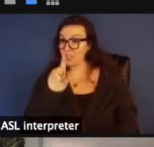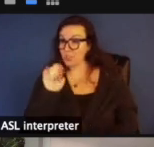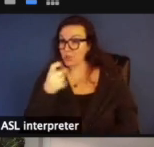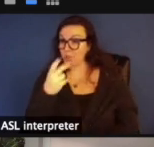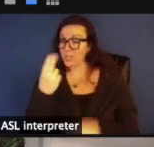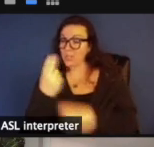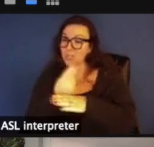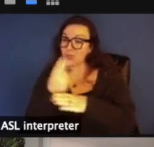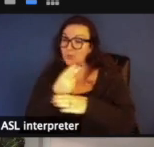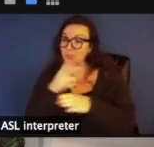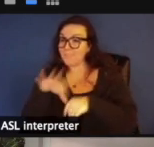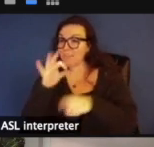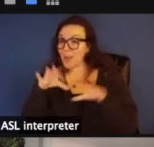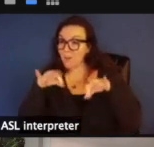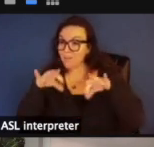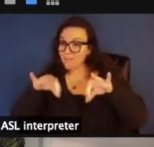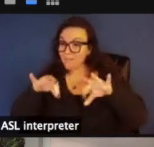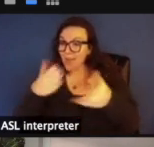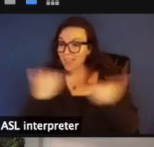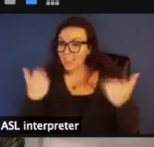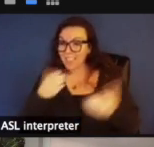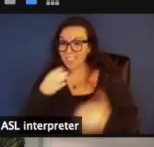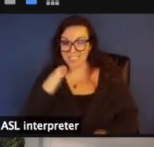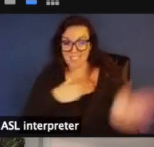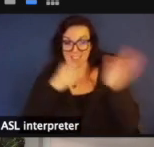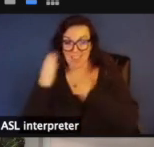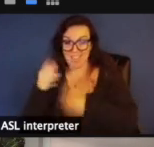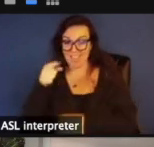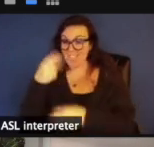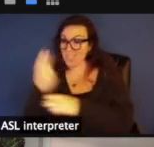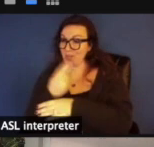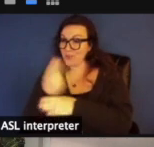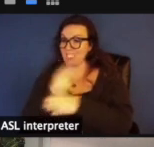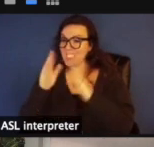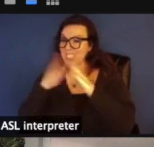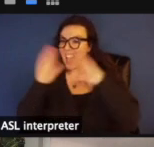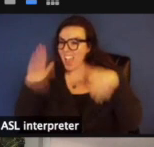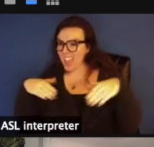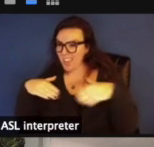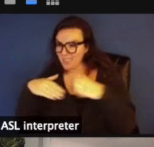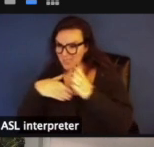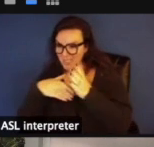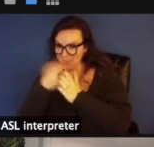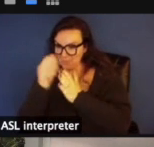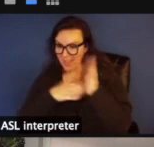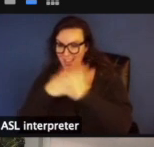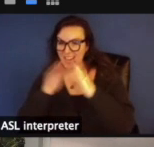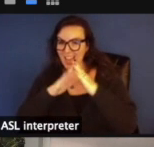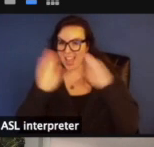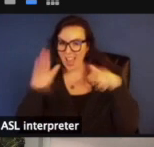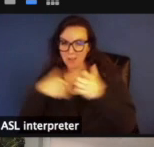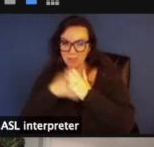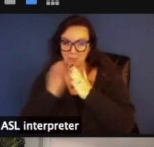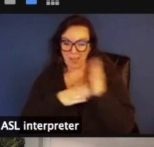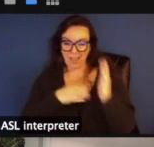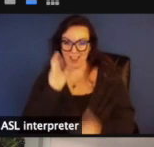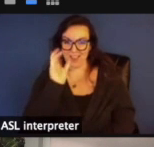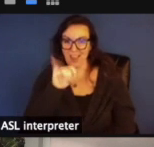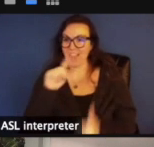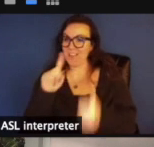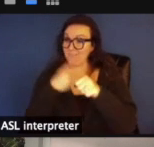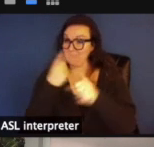objects, and then he uses bare paint, so house paint is what he uses in his work. So this is the first